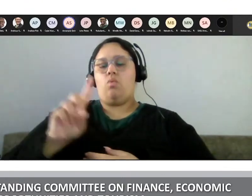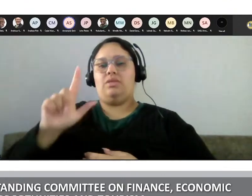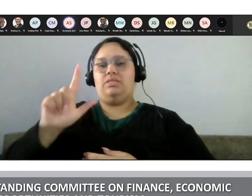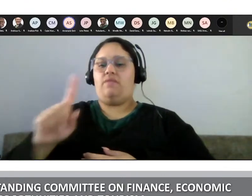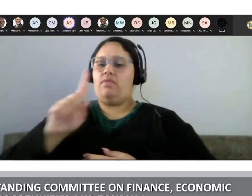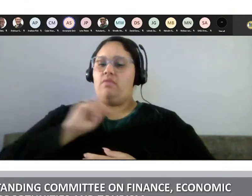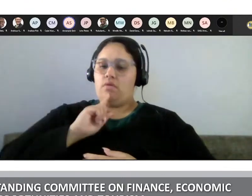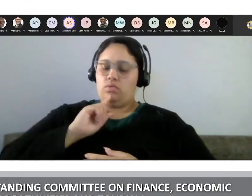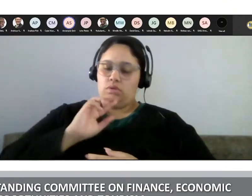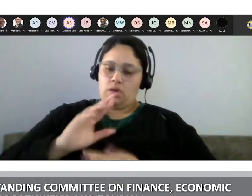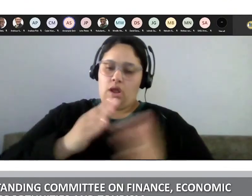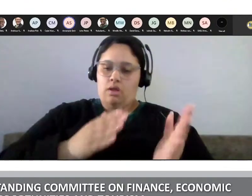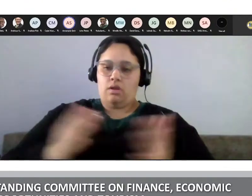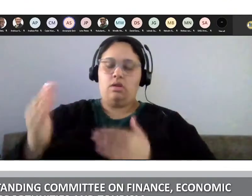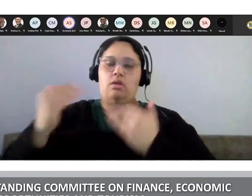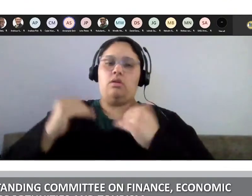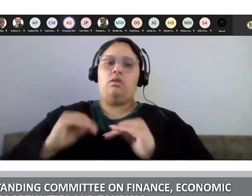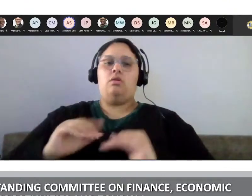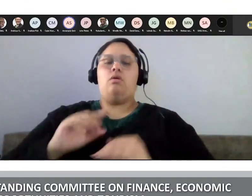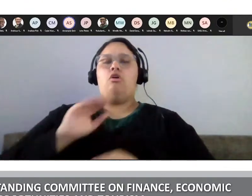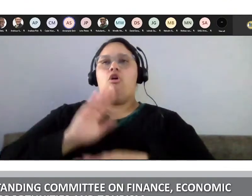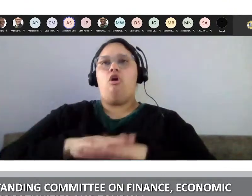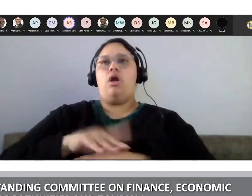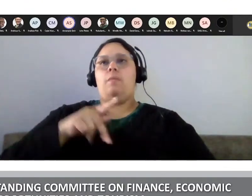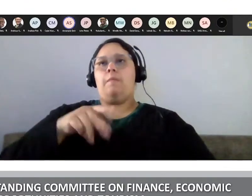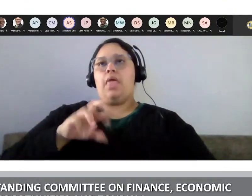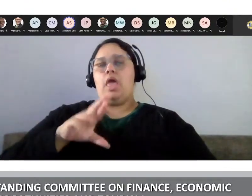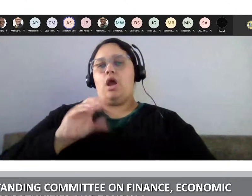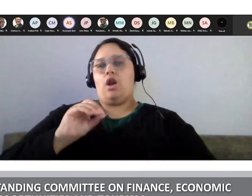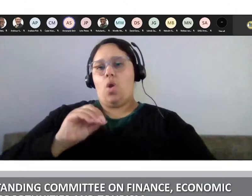1,117,000. It was on the payroll,